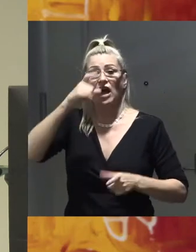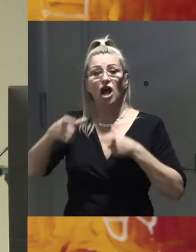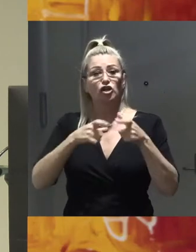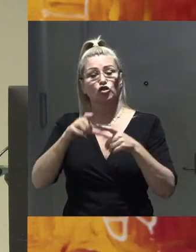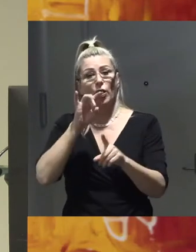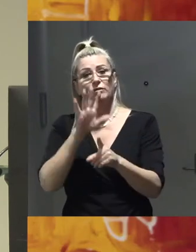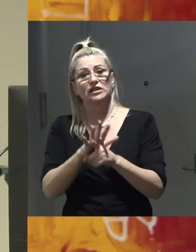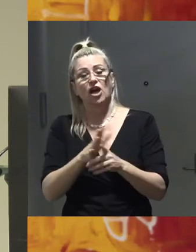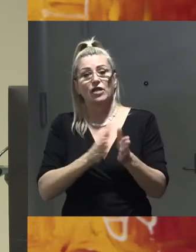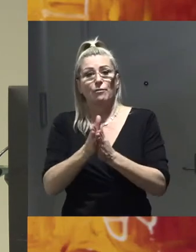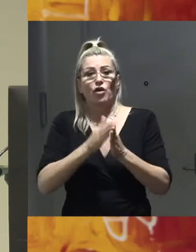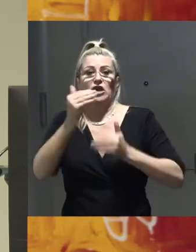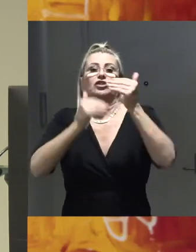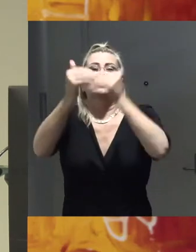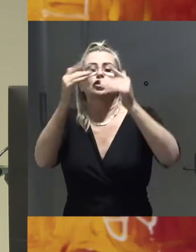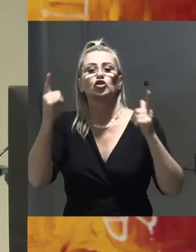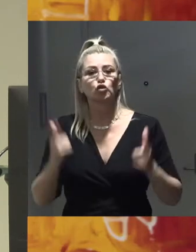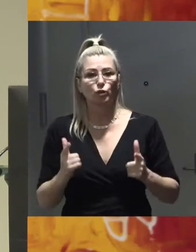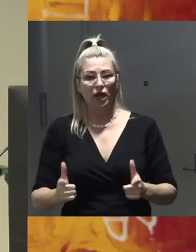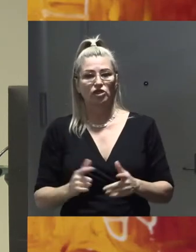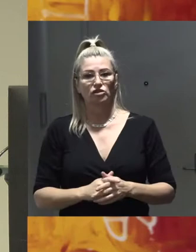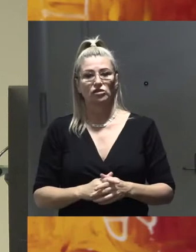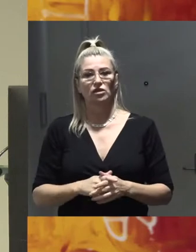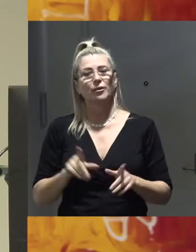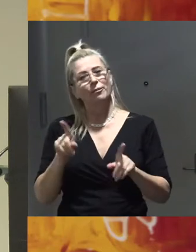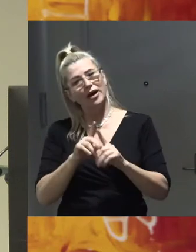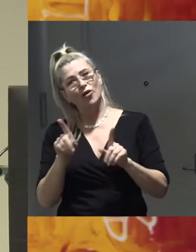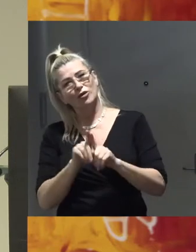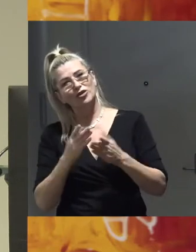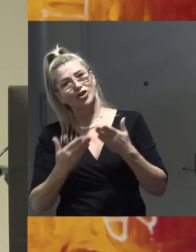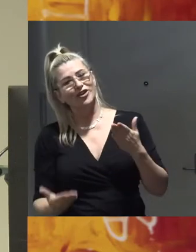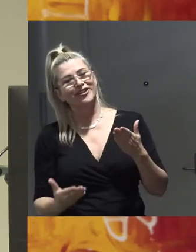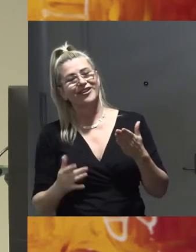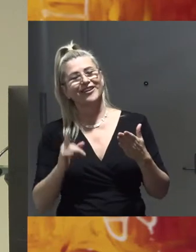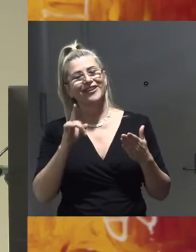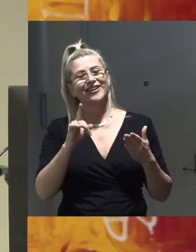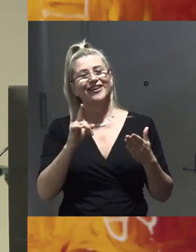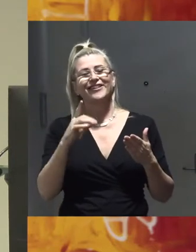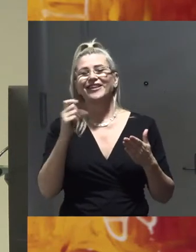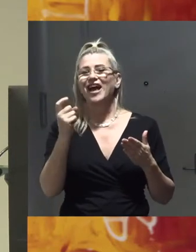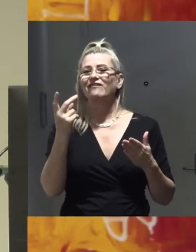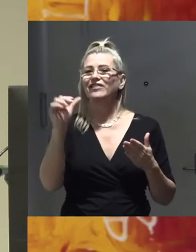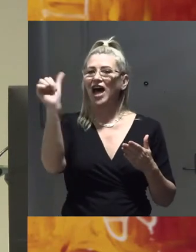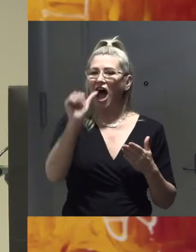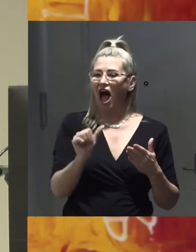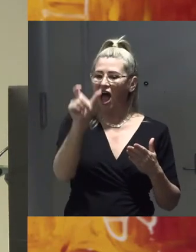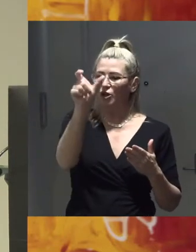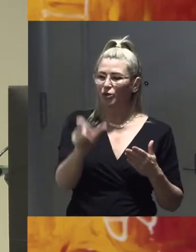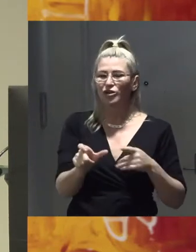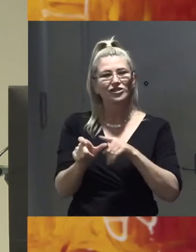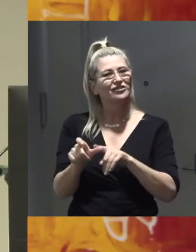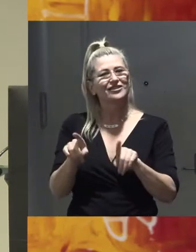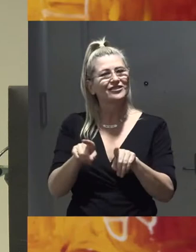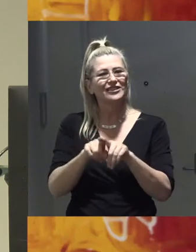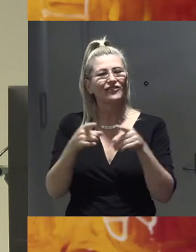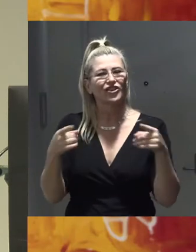motivational drive. Anecdotally, however, this seems a different story for the artist, as powerfully